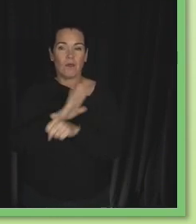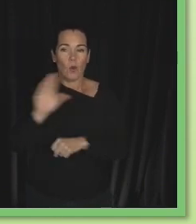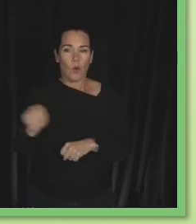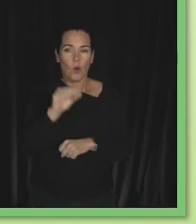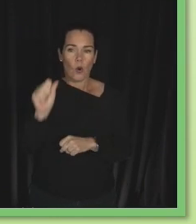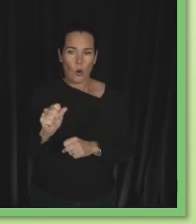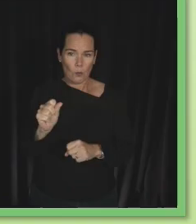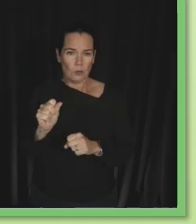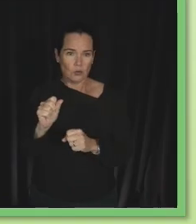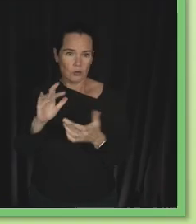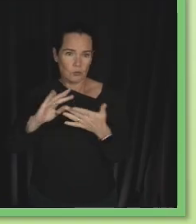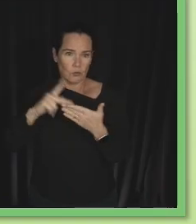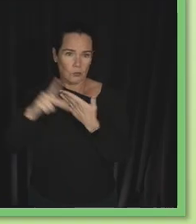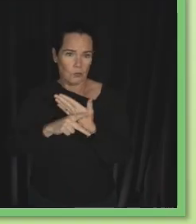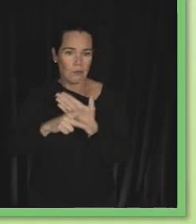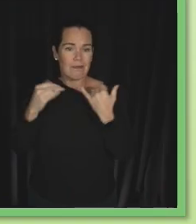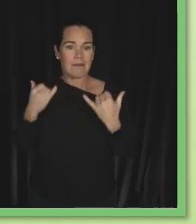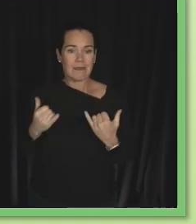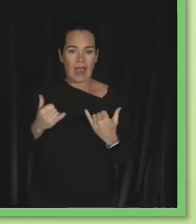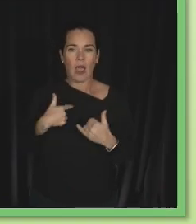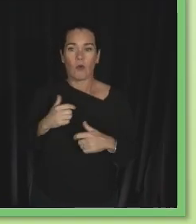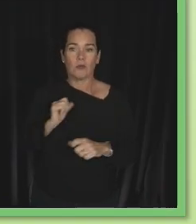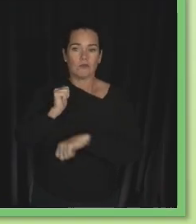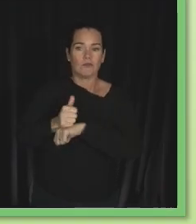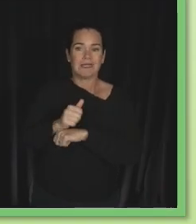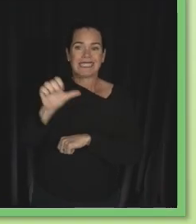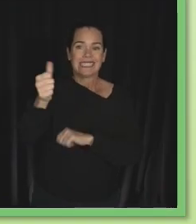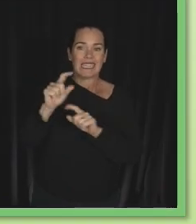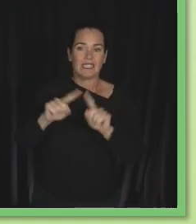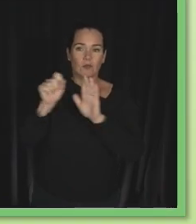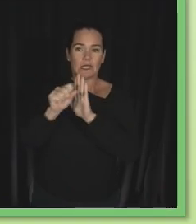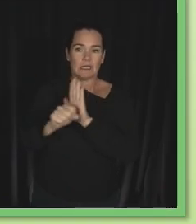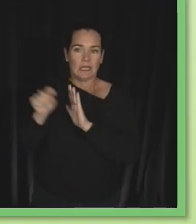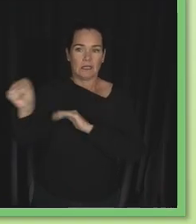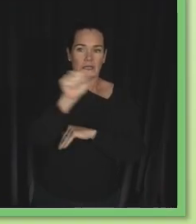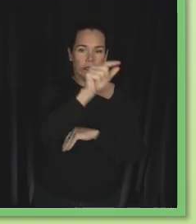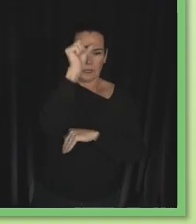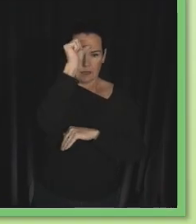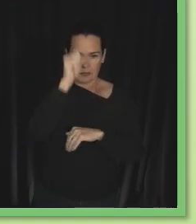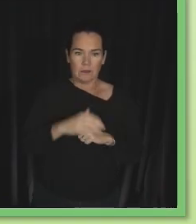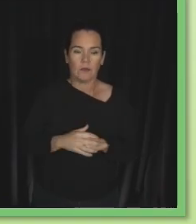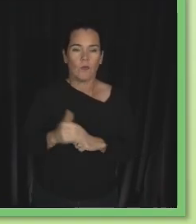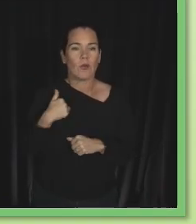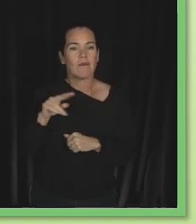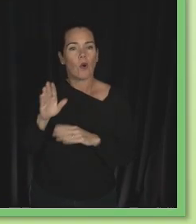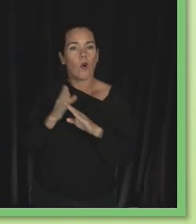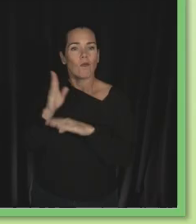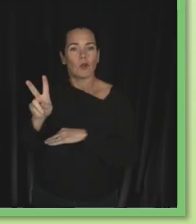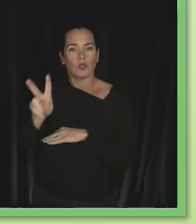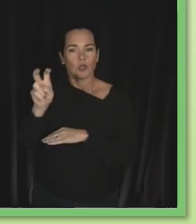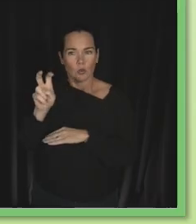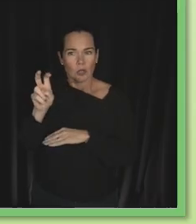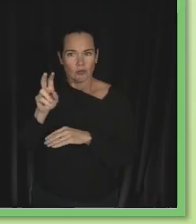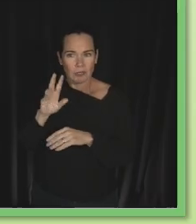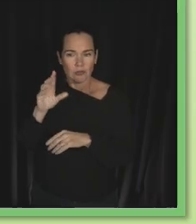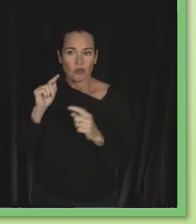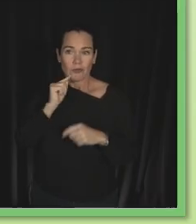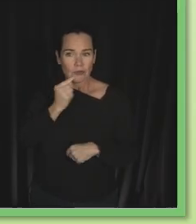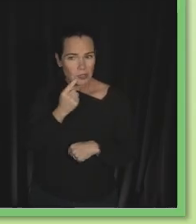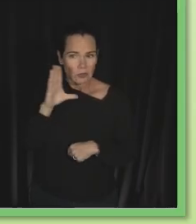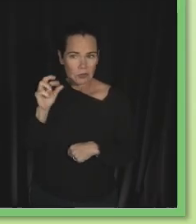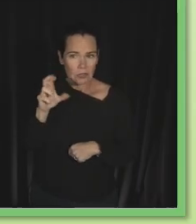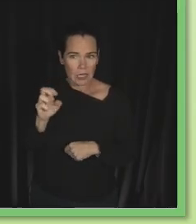solution that's now live in 10 Indian states in India. From powering 200 plus critical care centers for TeleICU and